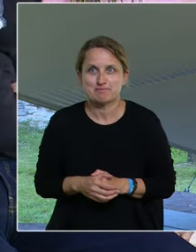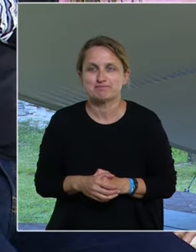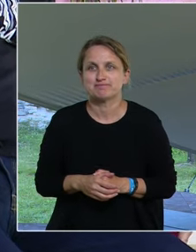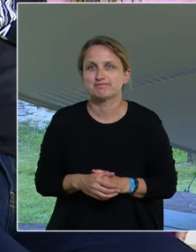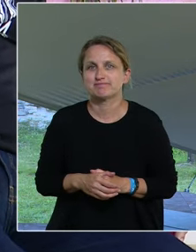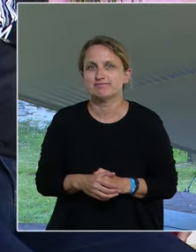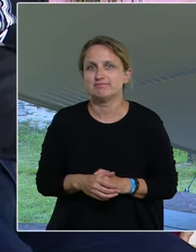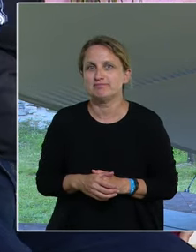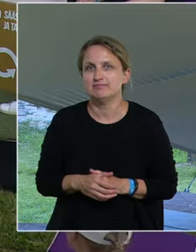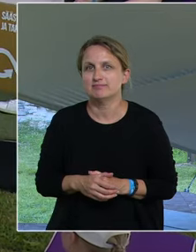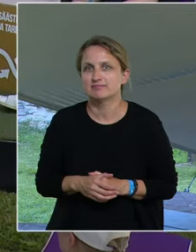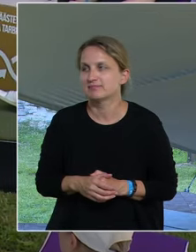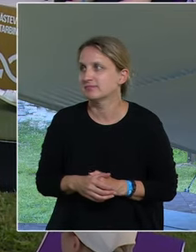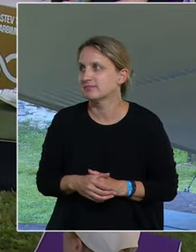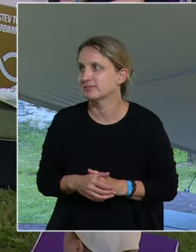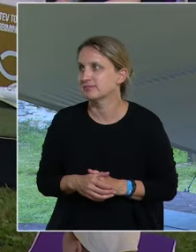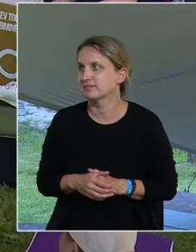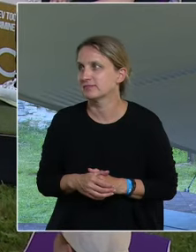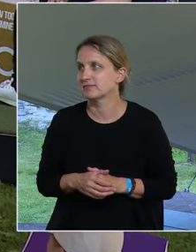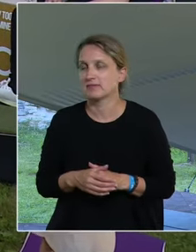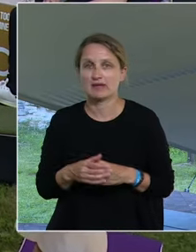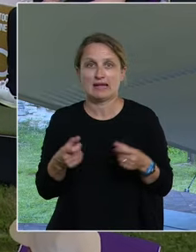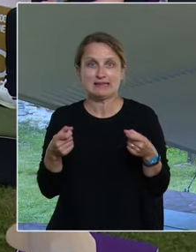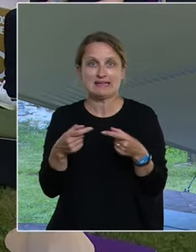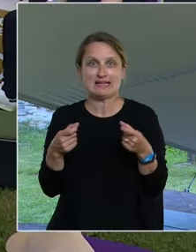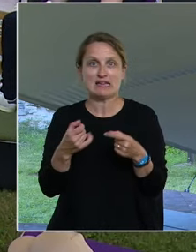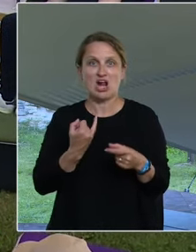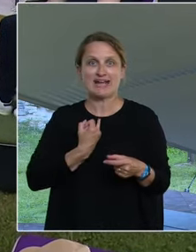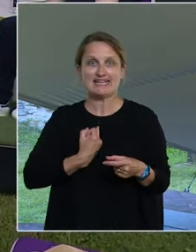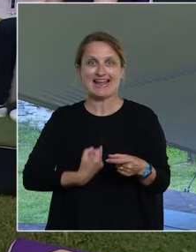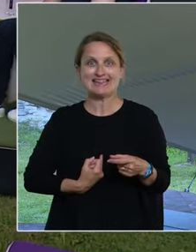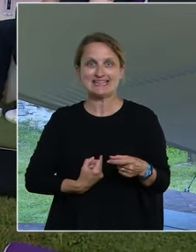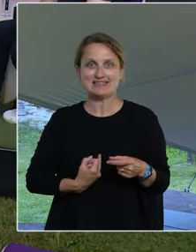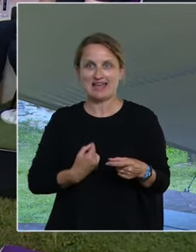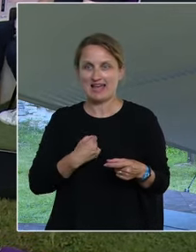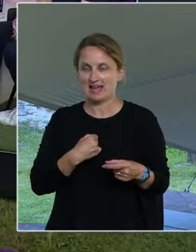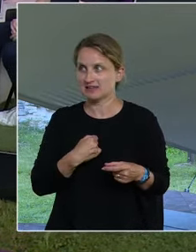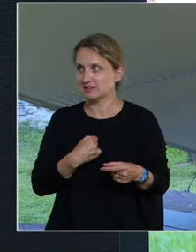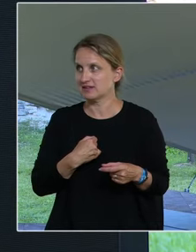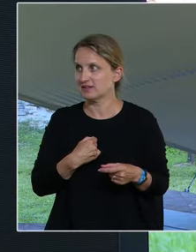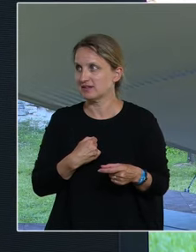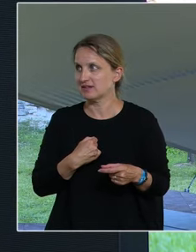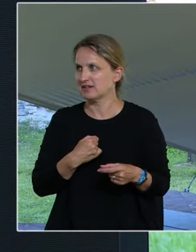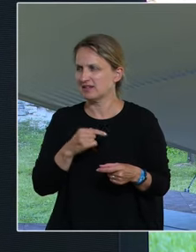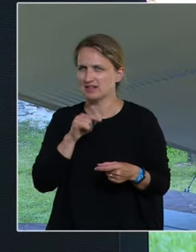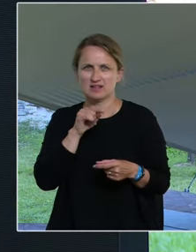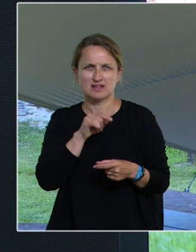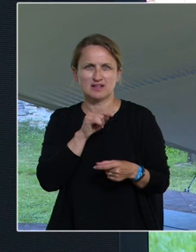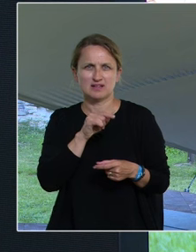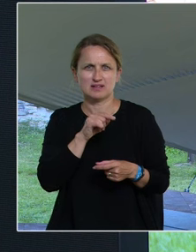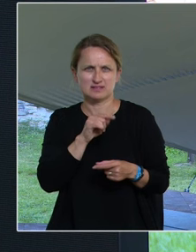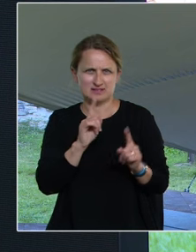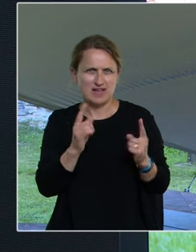questions. So just on the digital identities, Katrin Diedenberg, who is, I think she's also doing a session